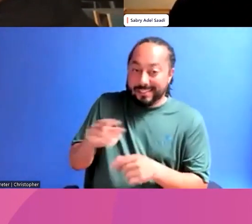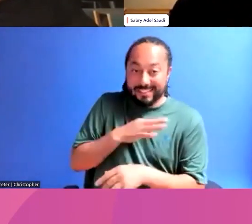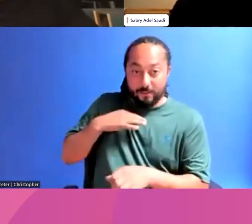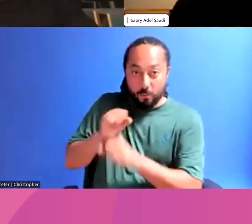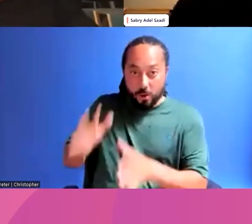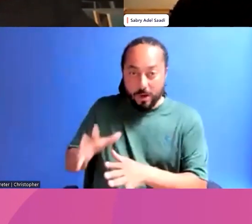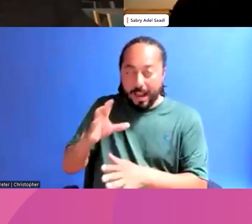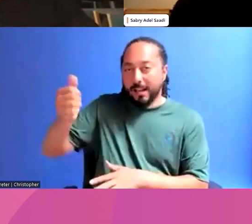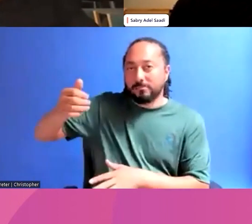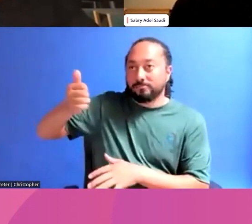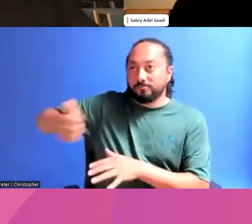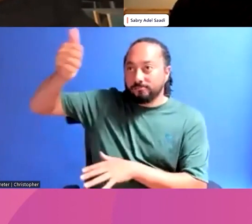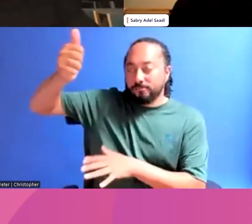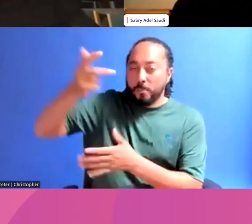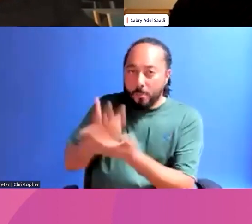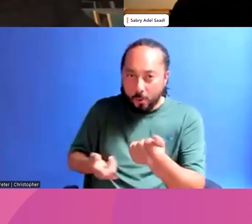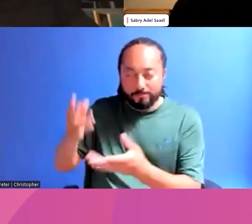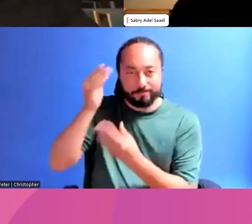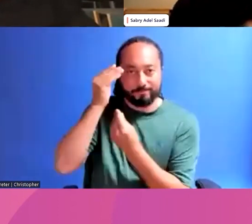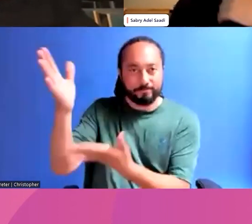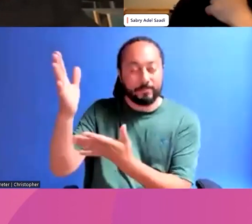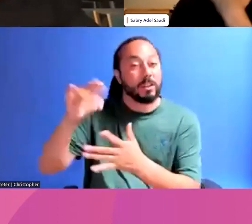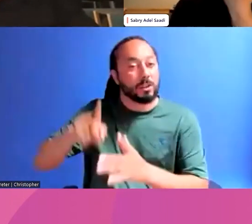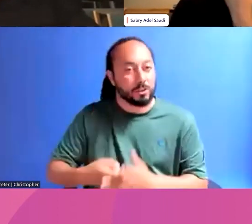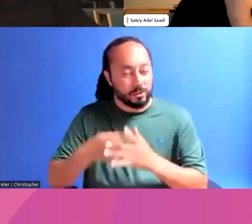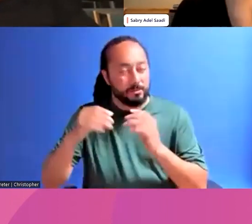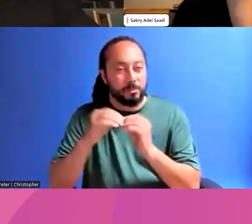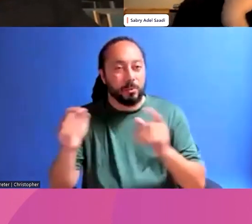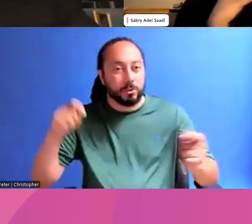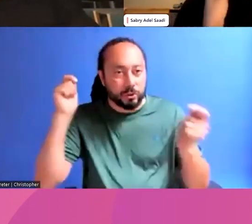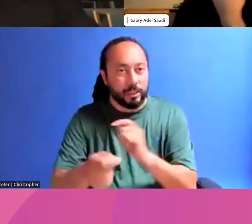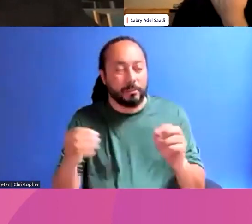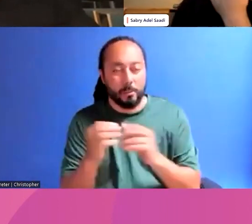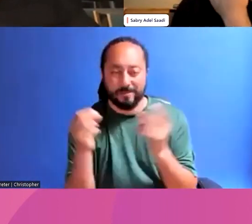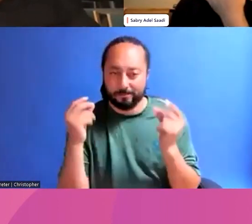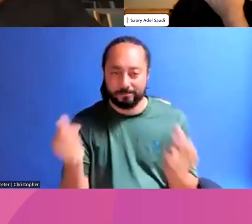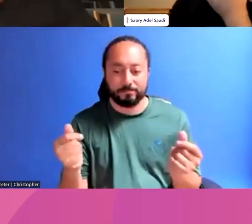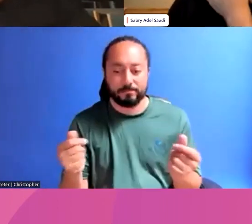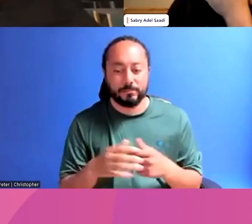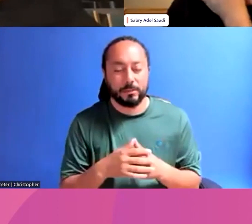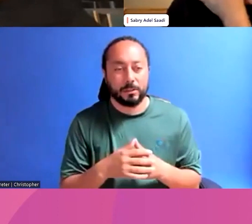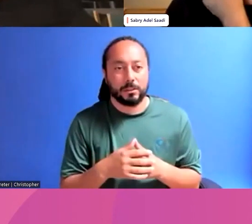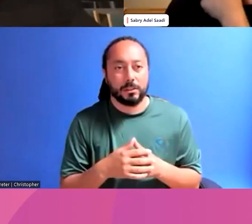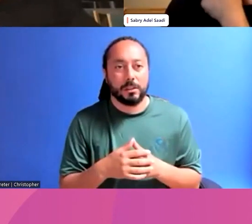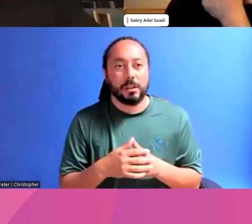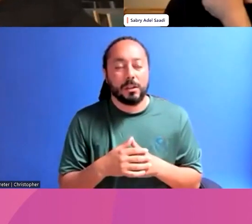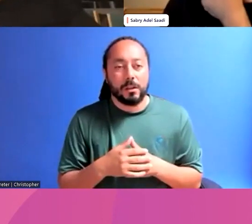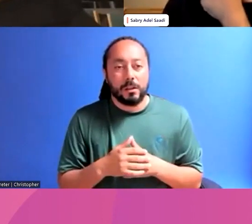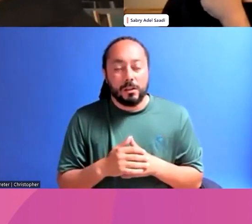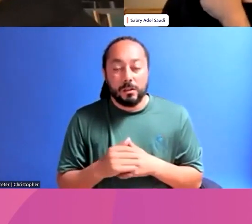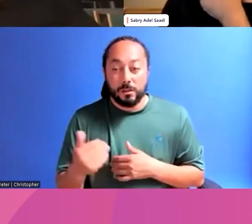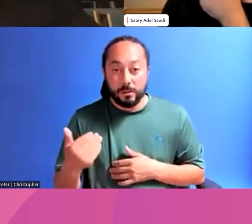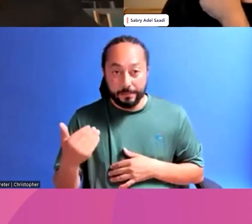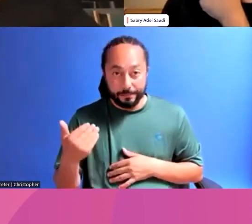start working on these changes like more like immediately. Because of course we do have the work ahead of like